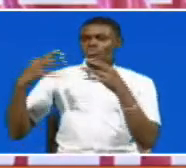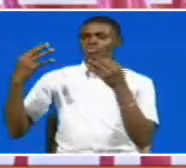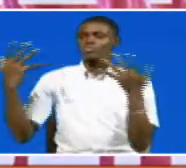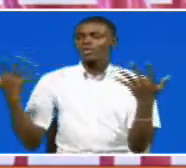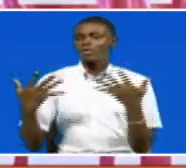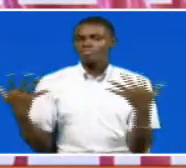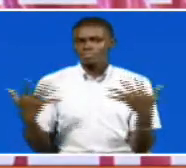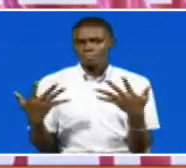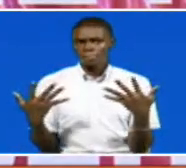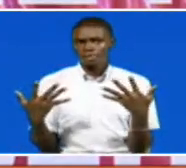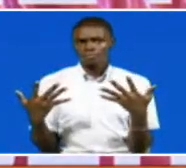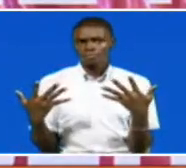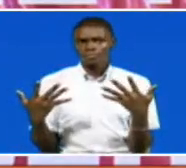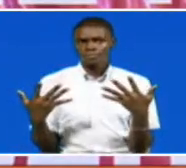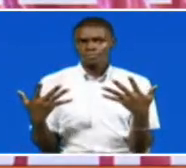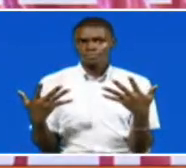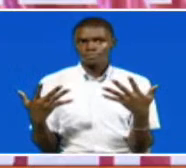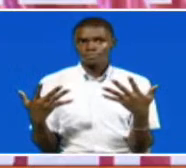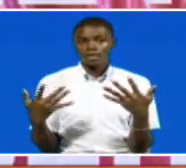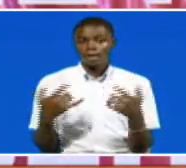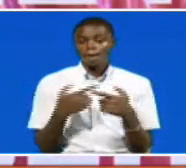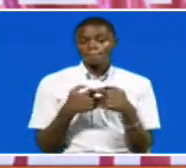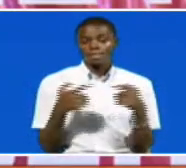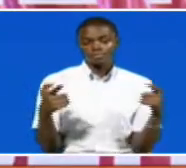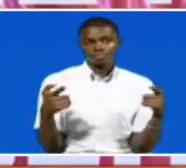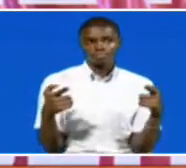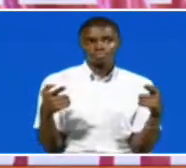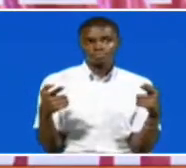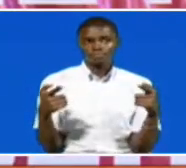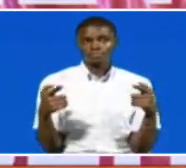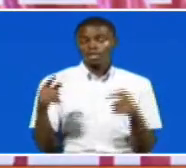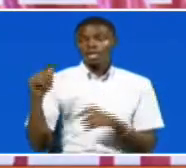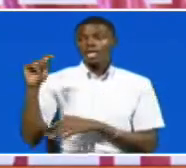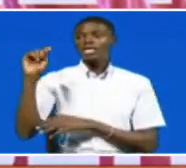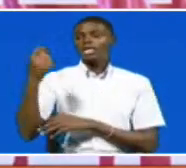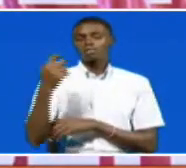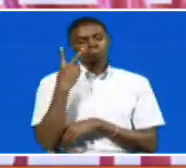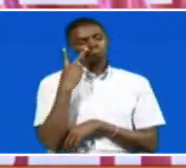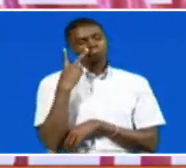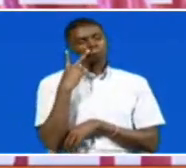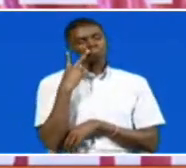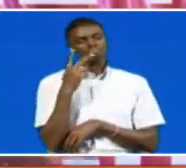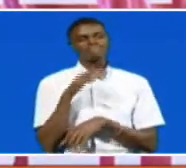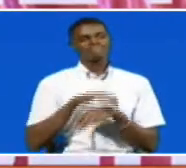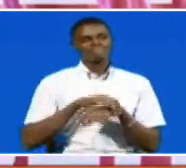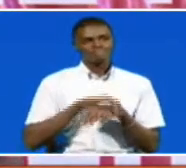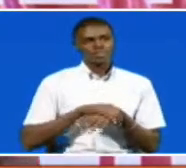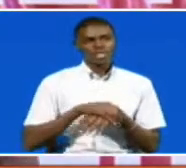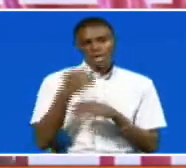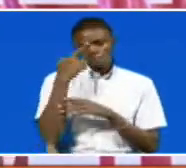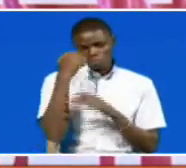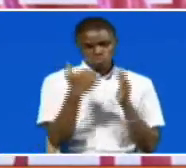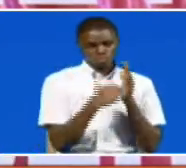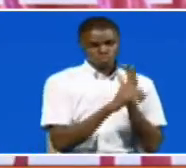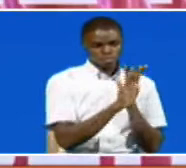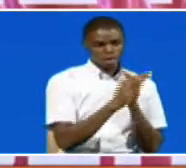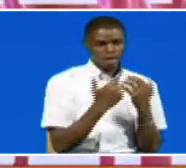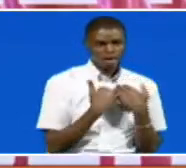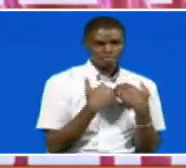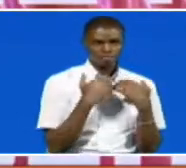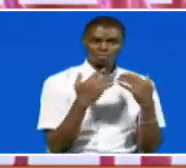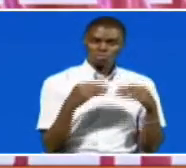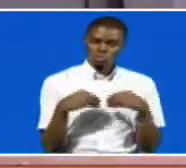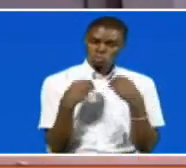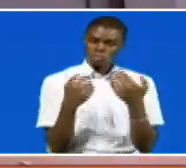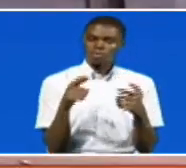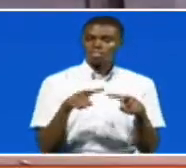wapi. Lakini wa Kenya wakaona hapana, kulingana na matatizo ambayo mko nayo, wacha